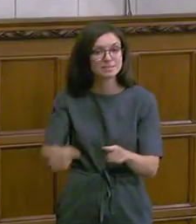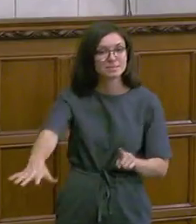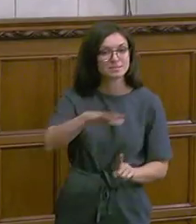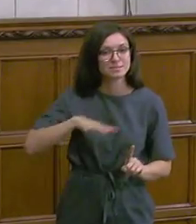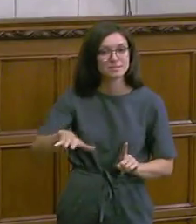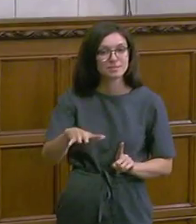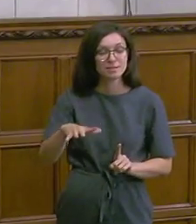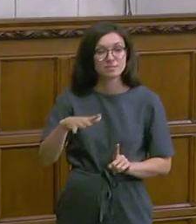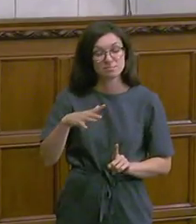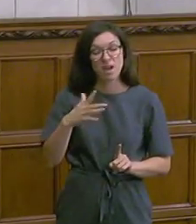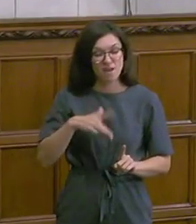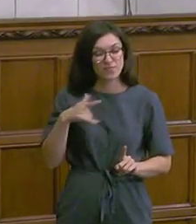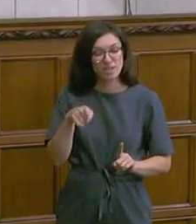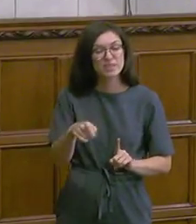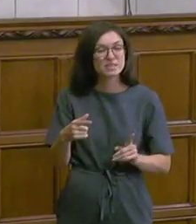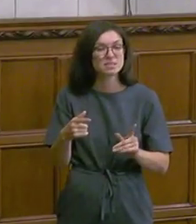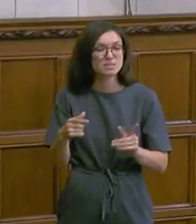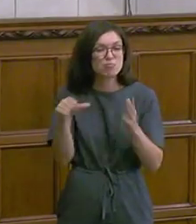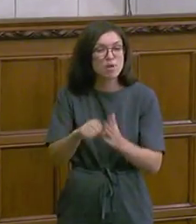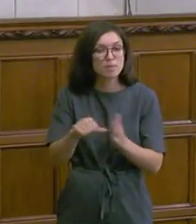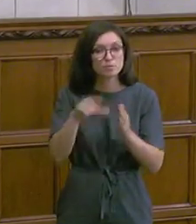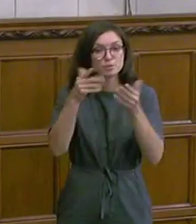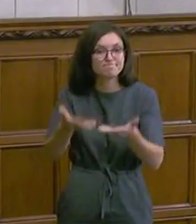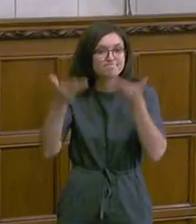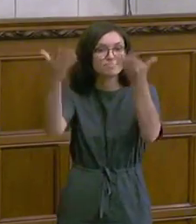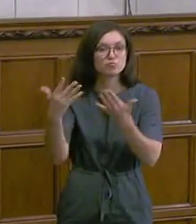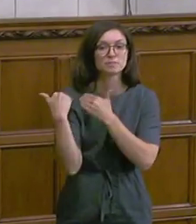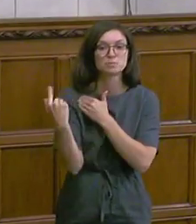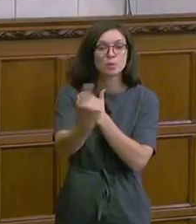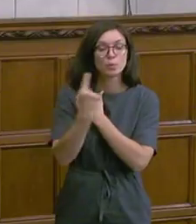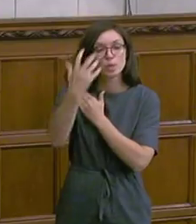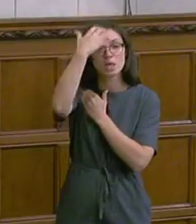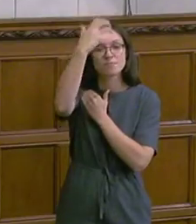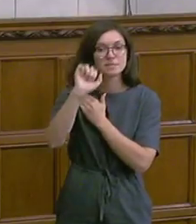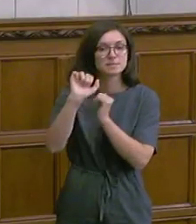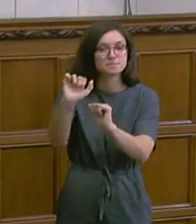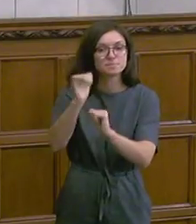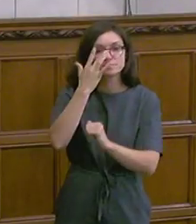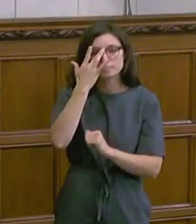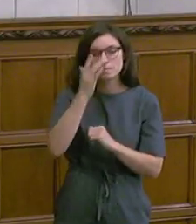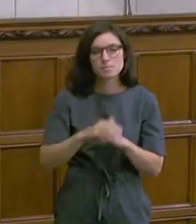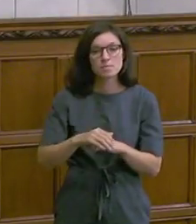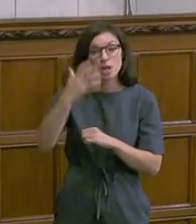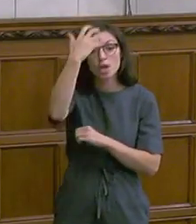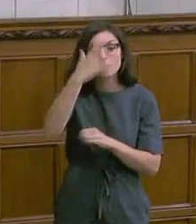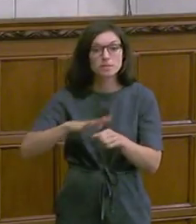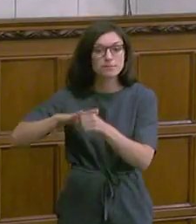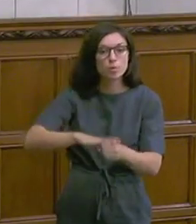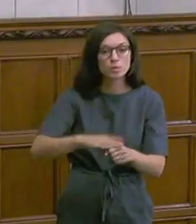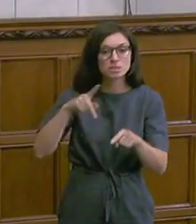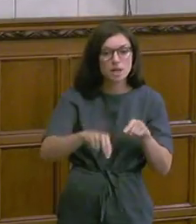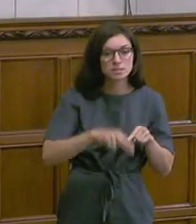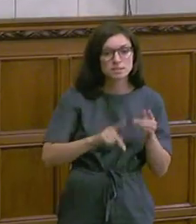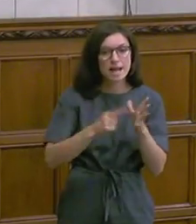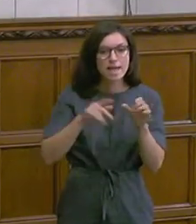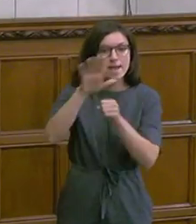can be laid at the government's door. A toxic combination of government-imposed local authority cuts, education